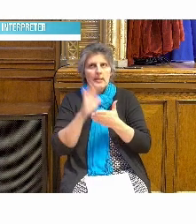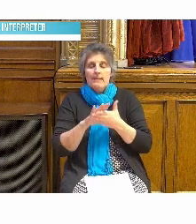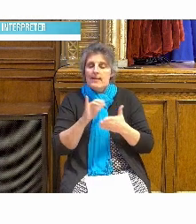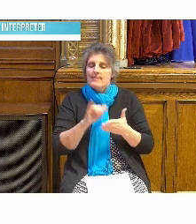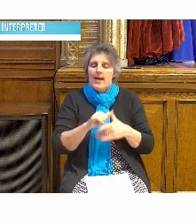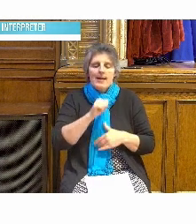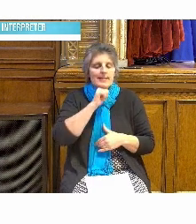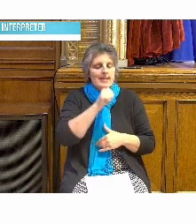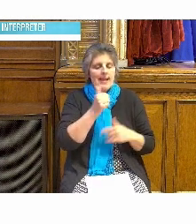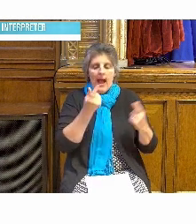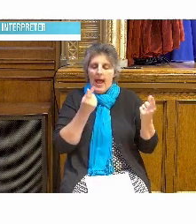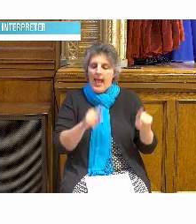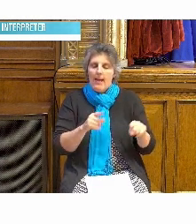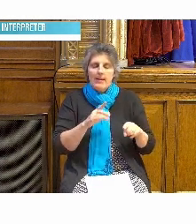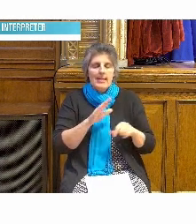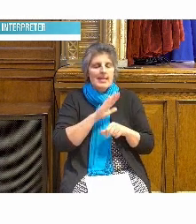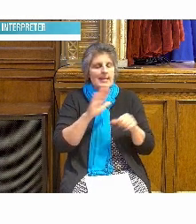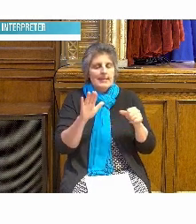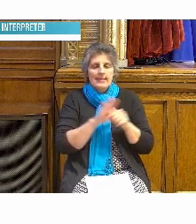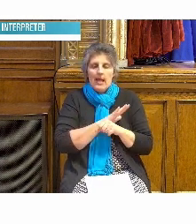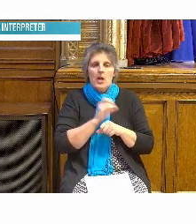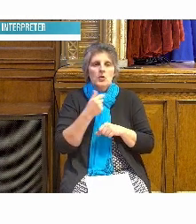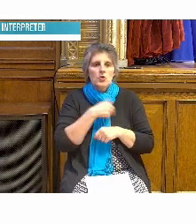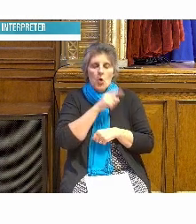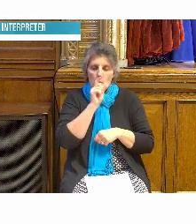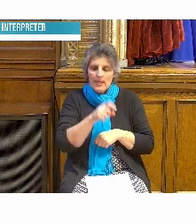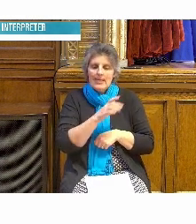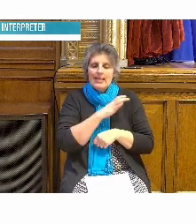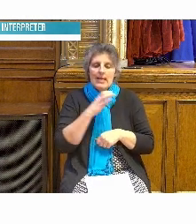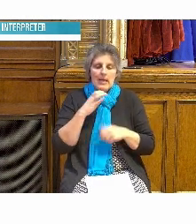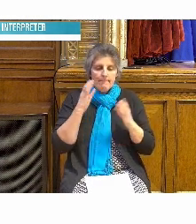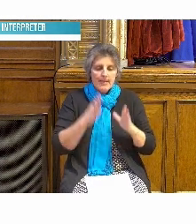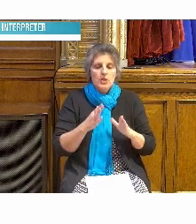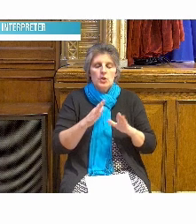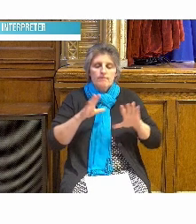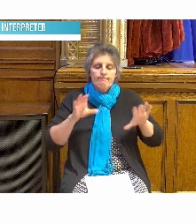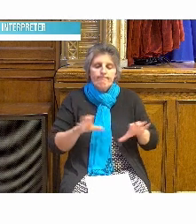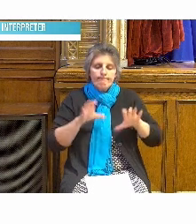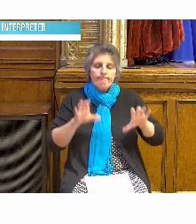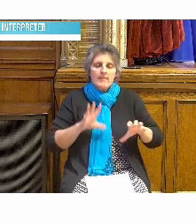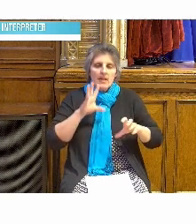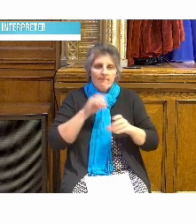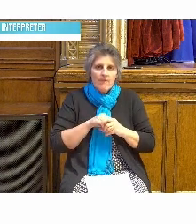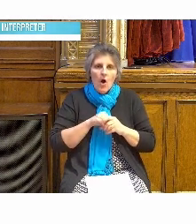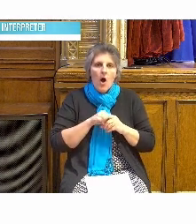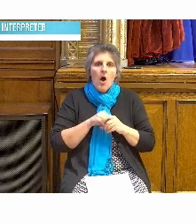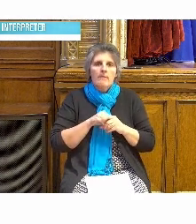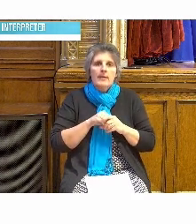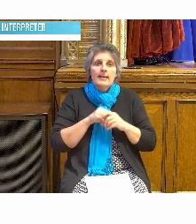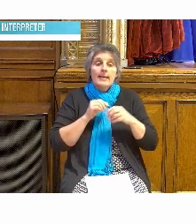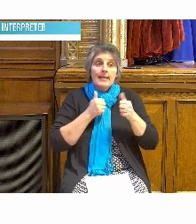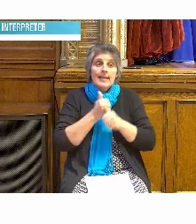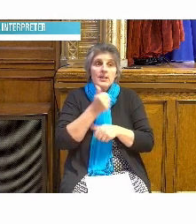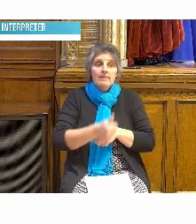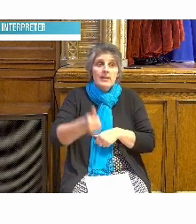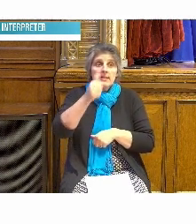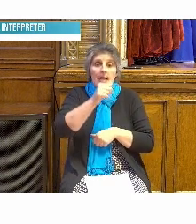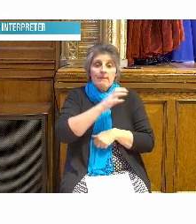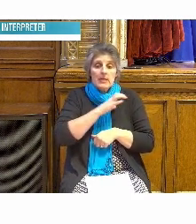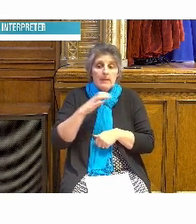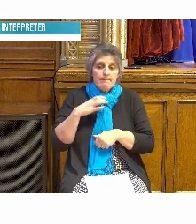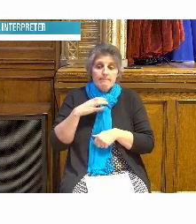not happen in its entirety, so we need the commissioners to be actively engaged. Each of the executive